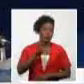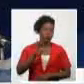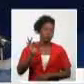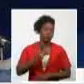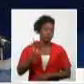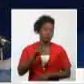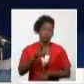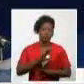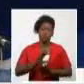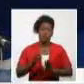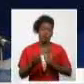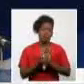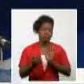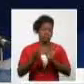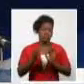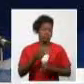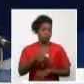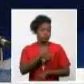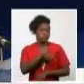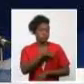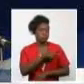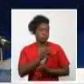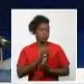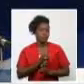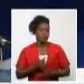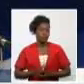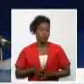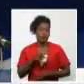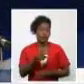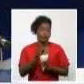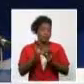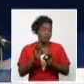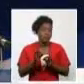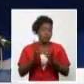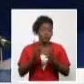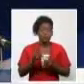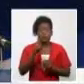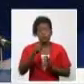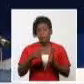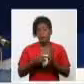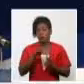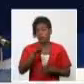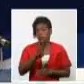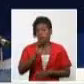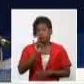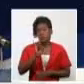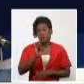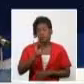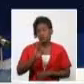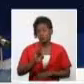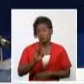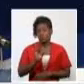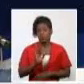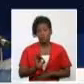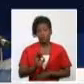88.4%, were contacts of confirmed cases, bringing to